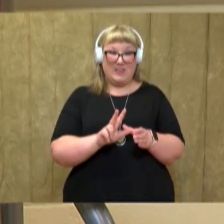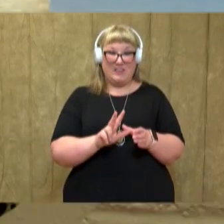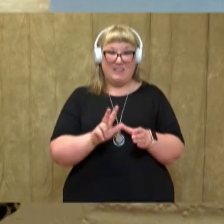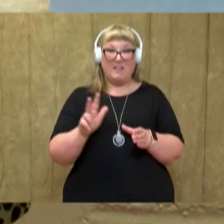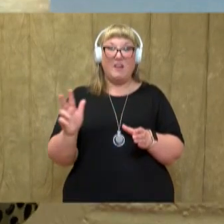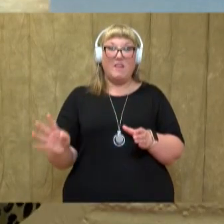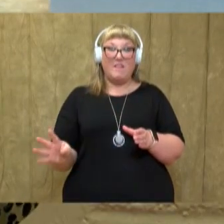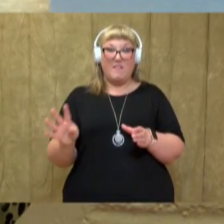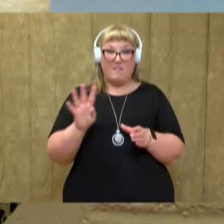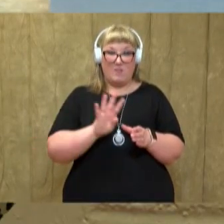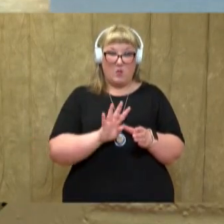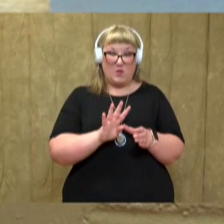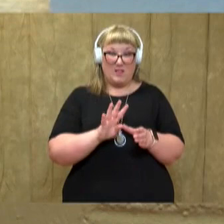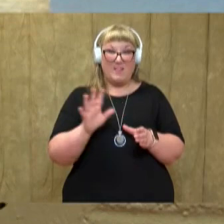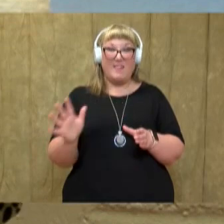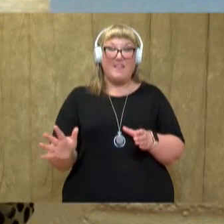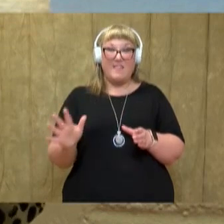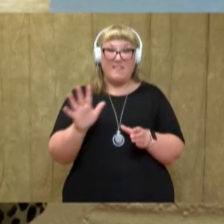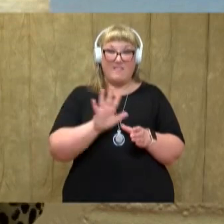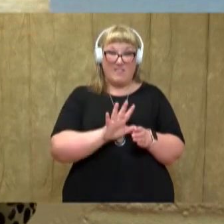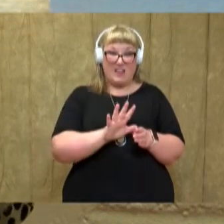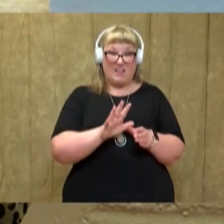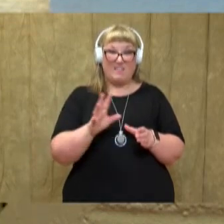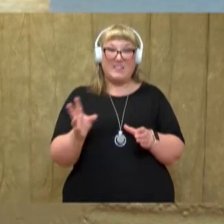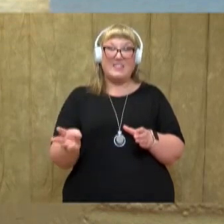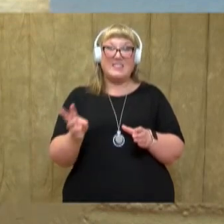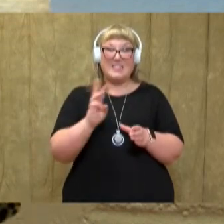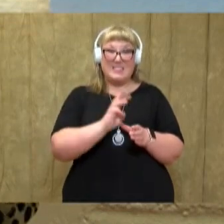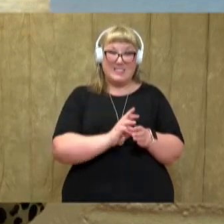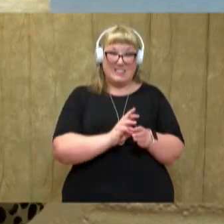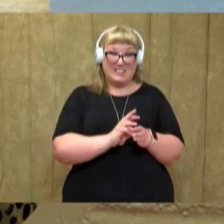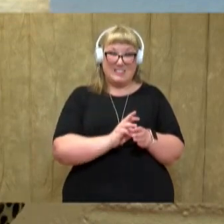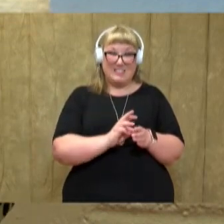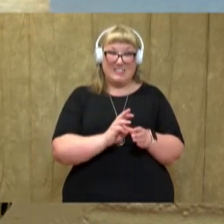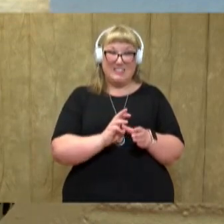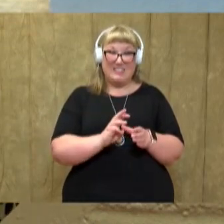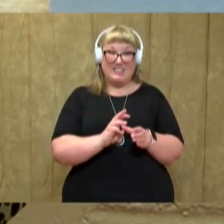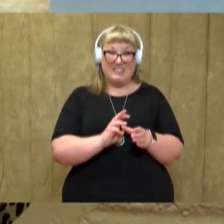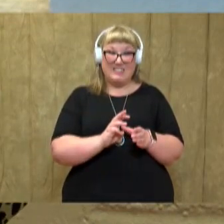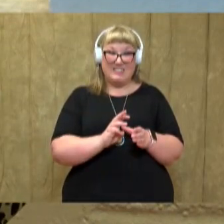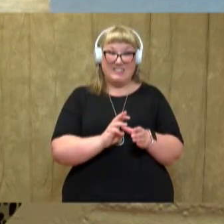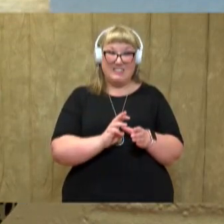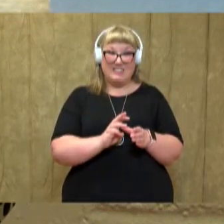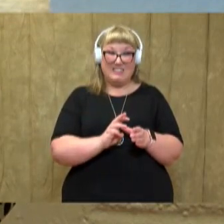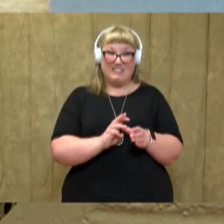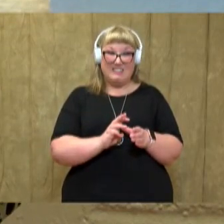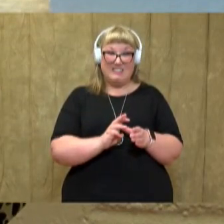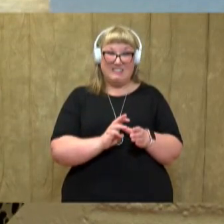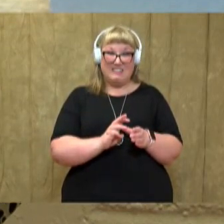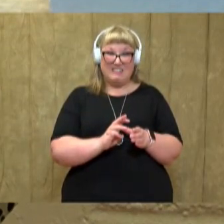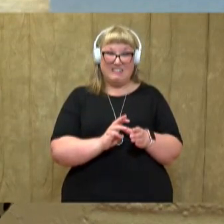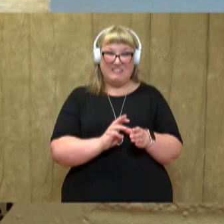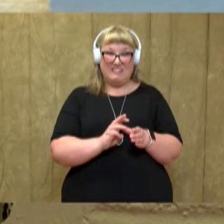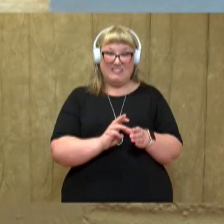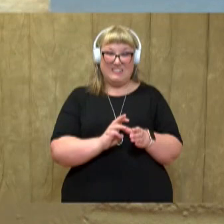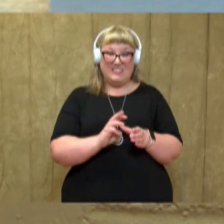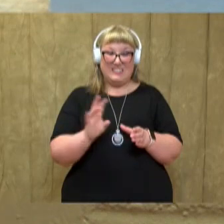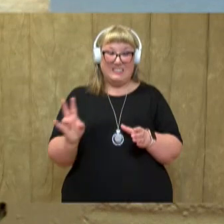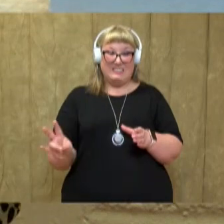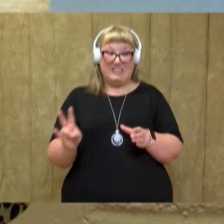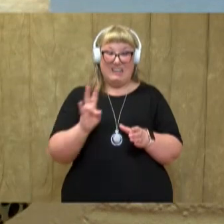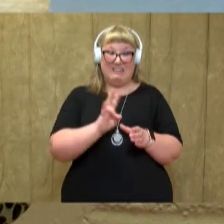3, 4, 5, 6. I don't know.